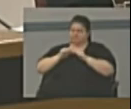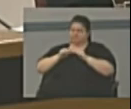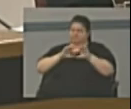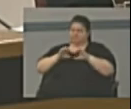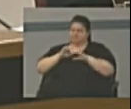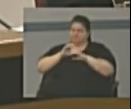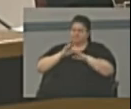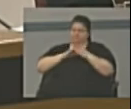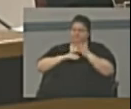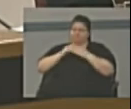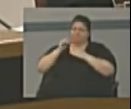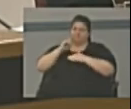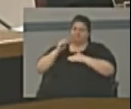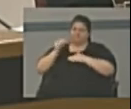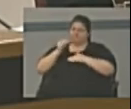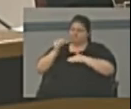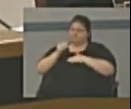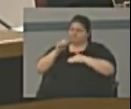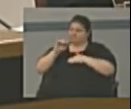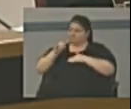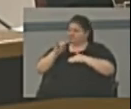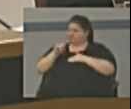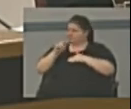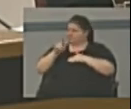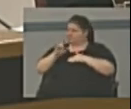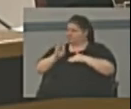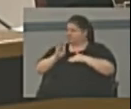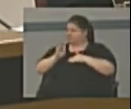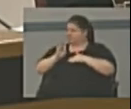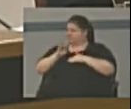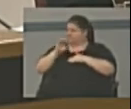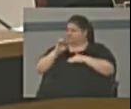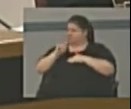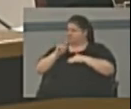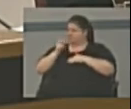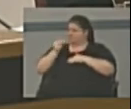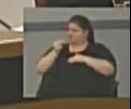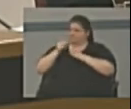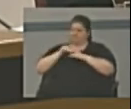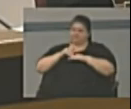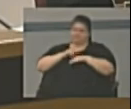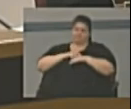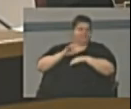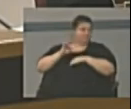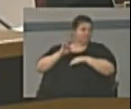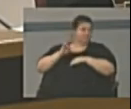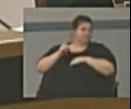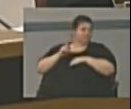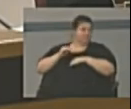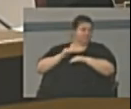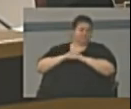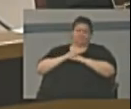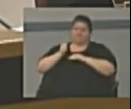Monday, January 28th, 2013 at 7 p.m. Is there anything else come before